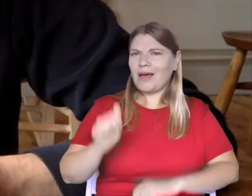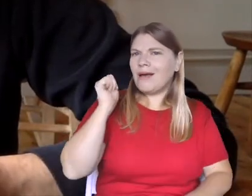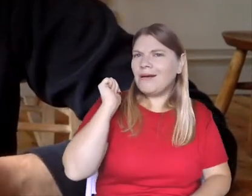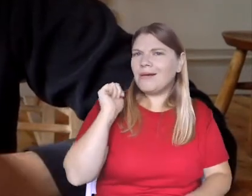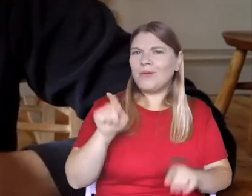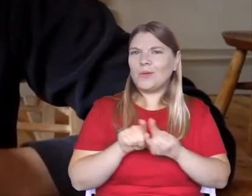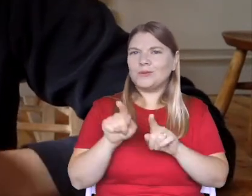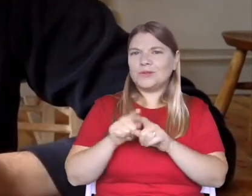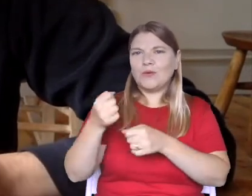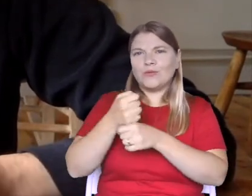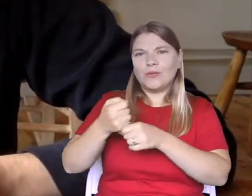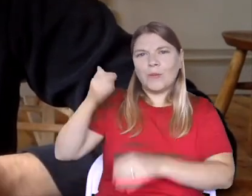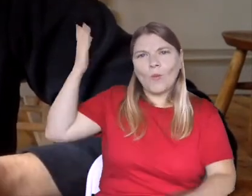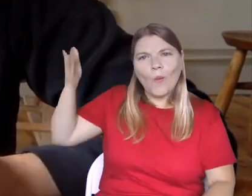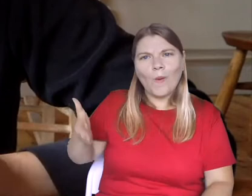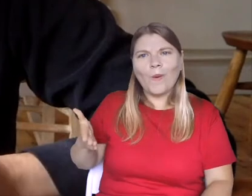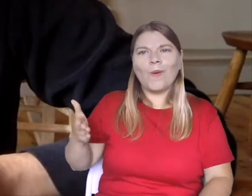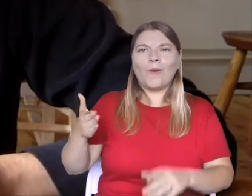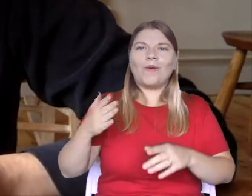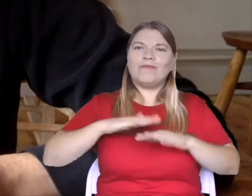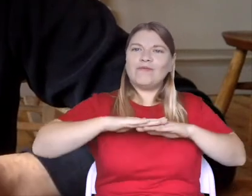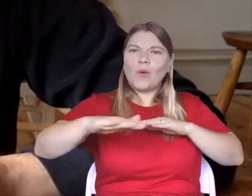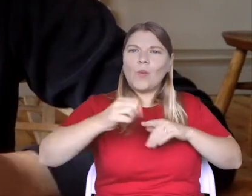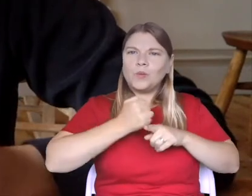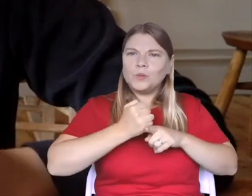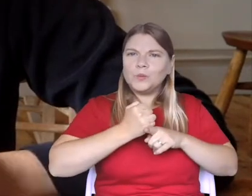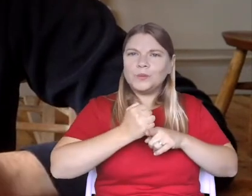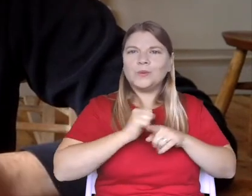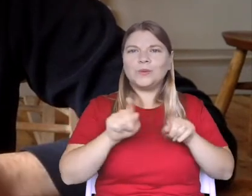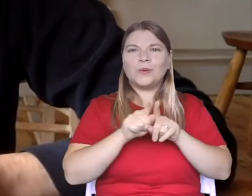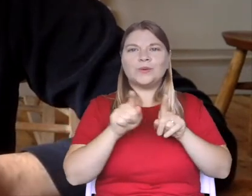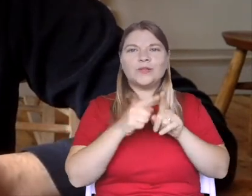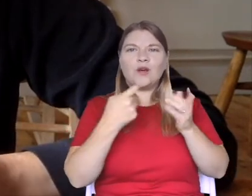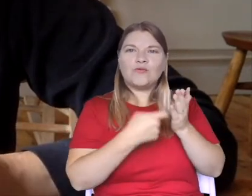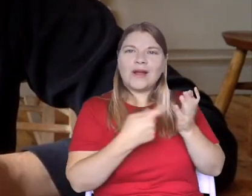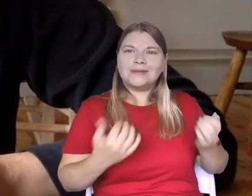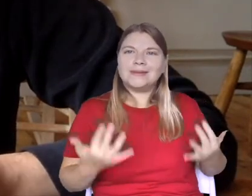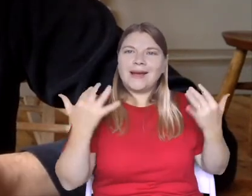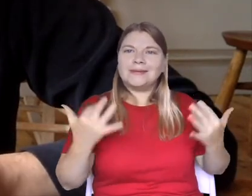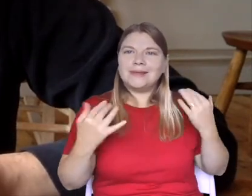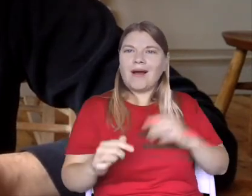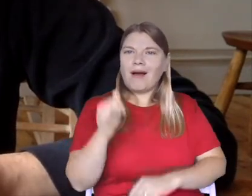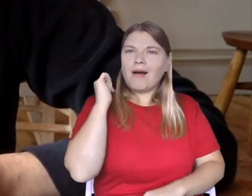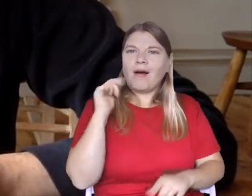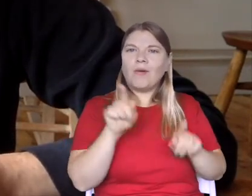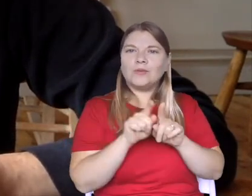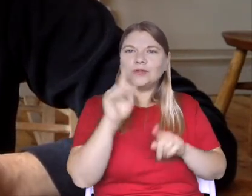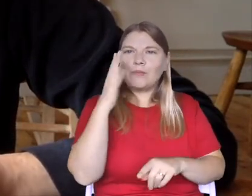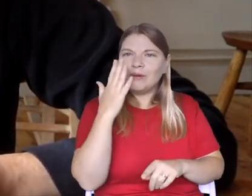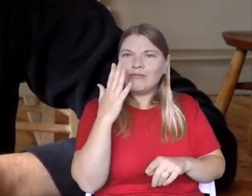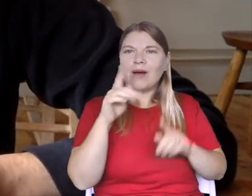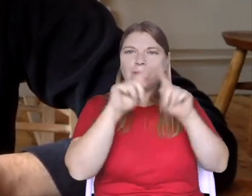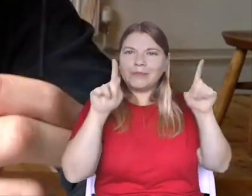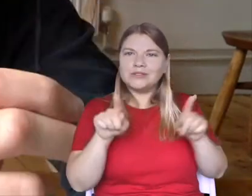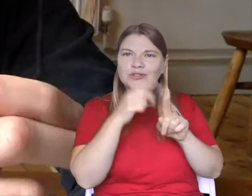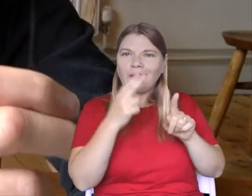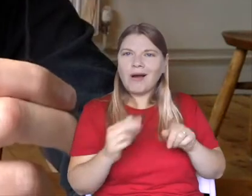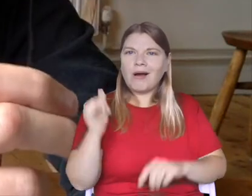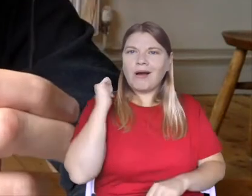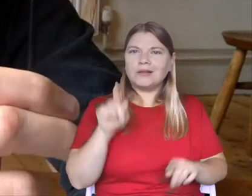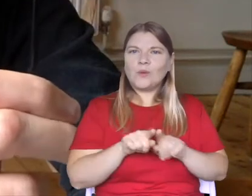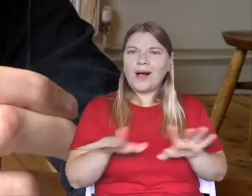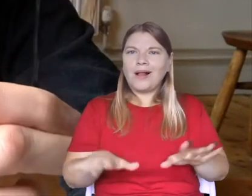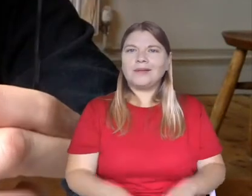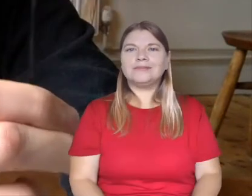me, cream walls, wooden floors. I've got a radiator, a picture and a mirror behind me as well. Today